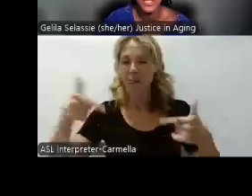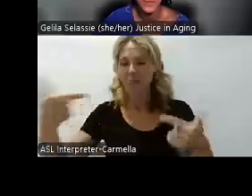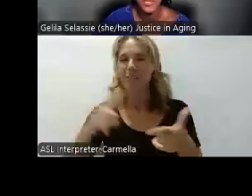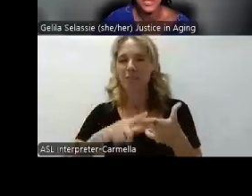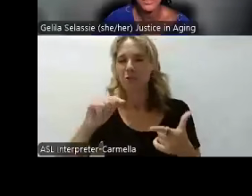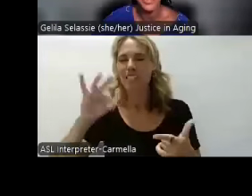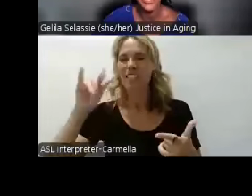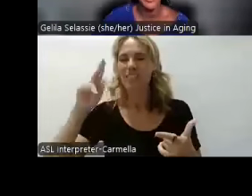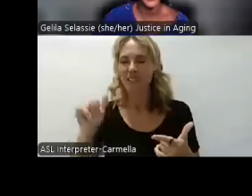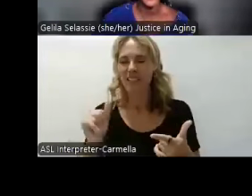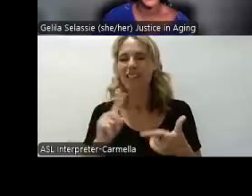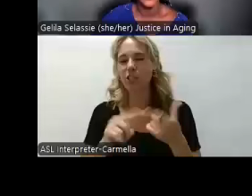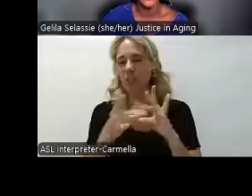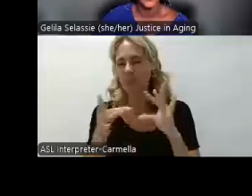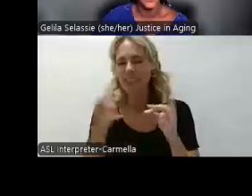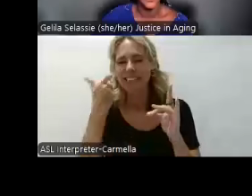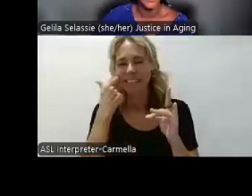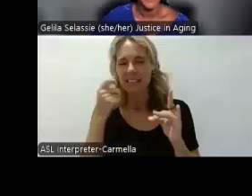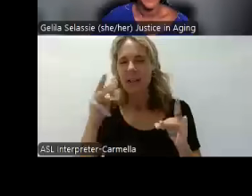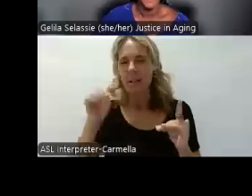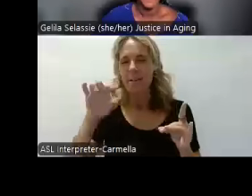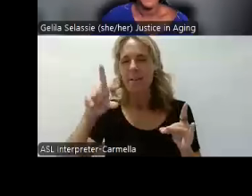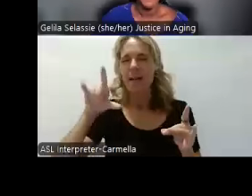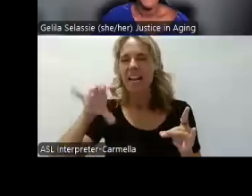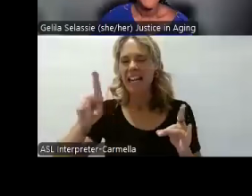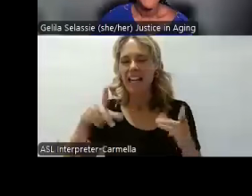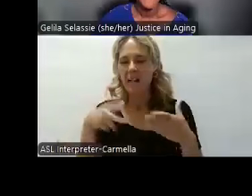Tiffany to talk about some of the recent Medicaid cuts.